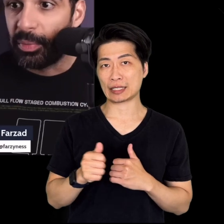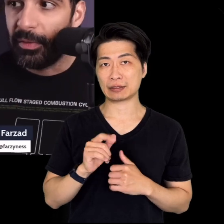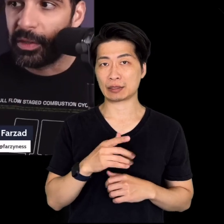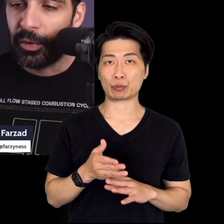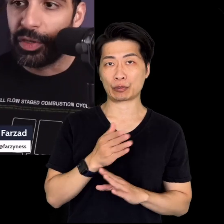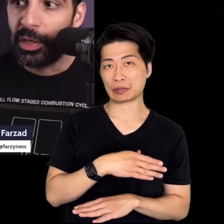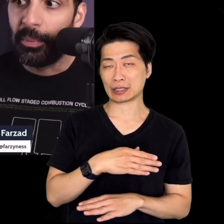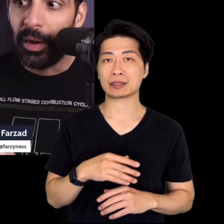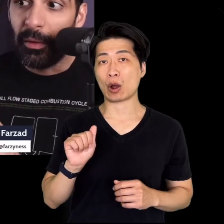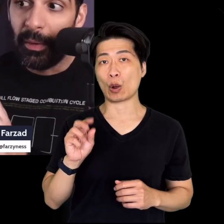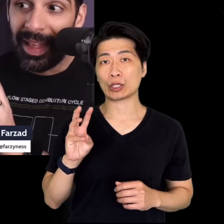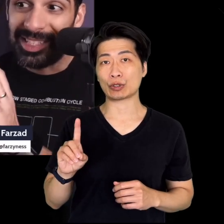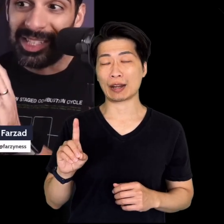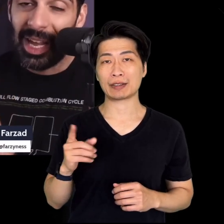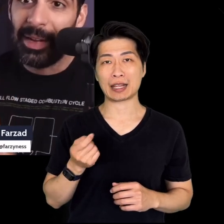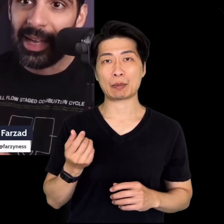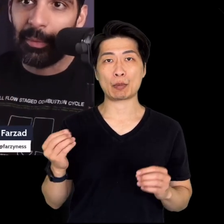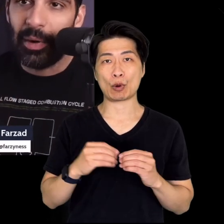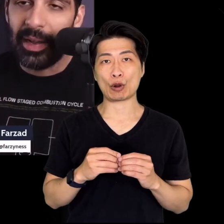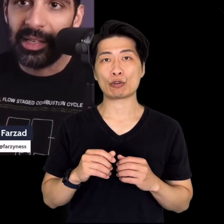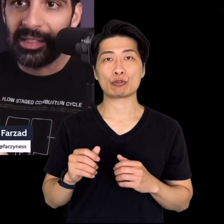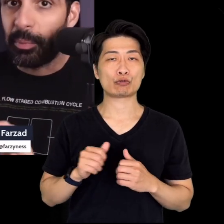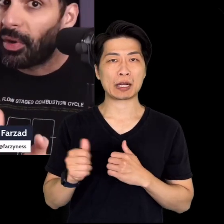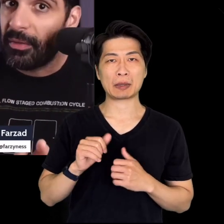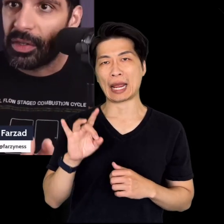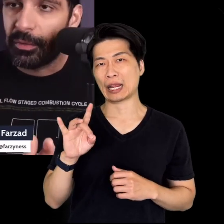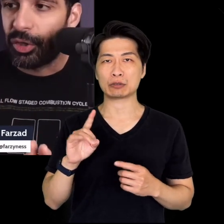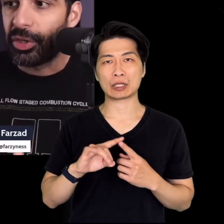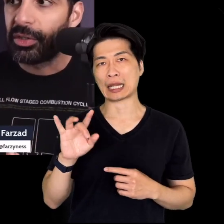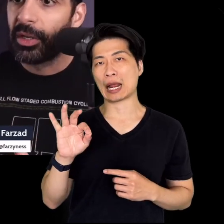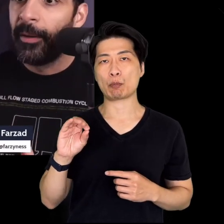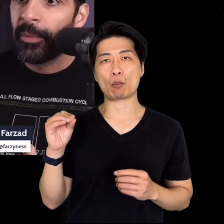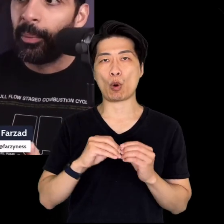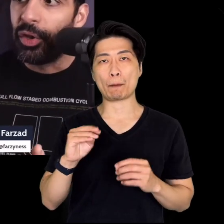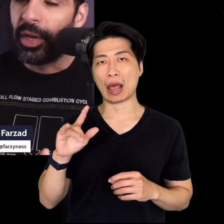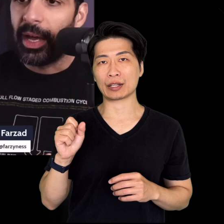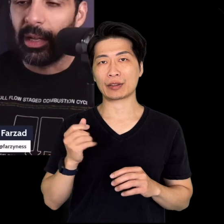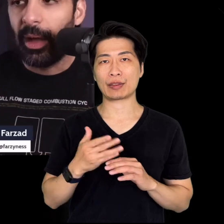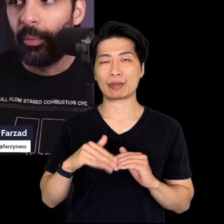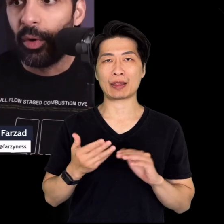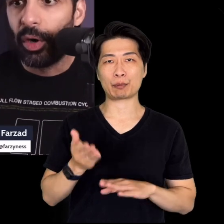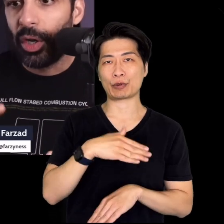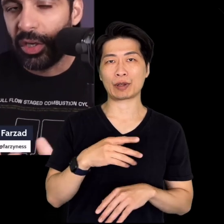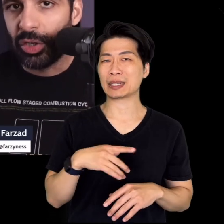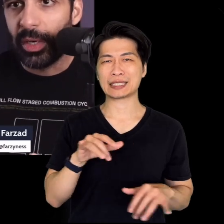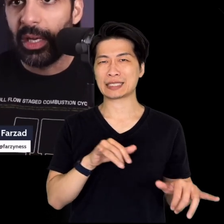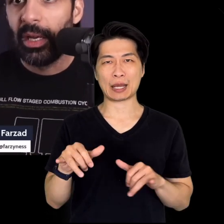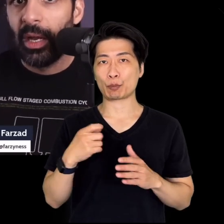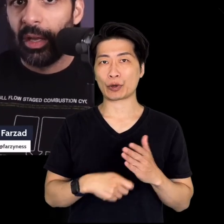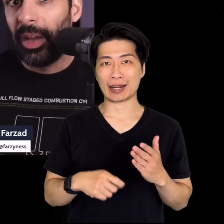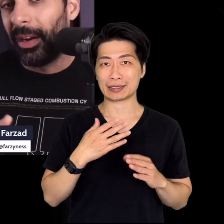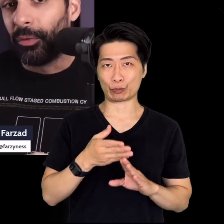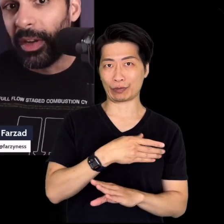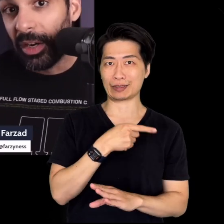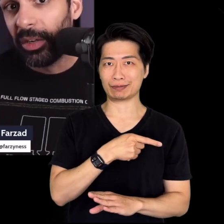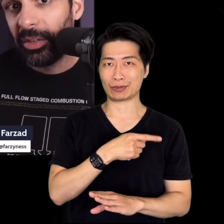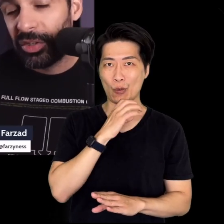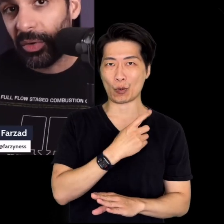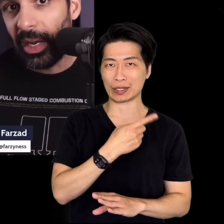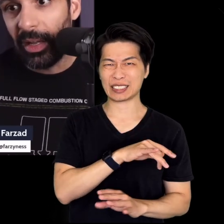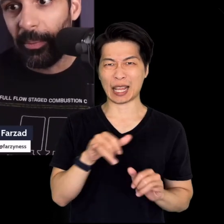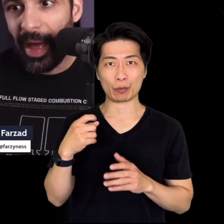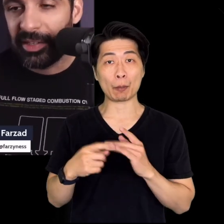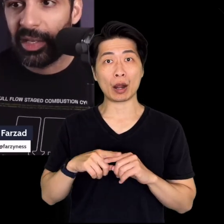range than the previous version, but it's the same exact price as the previous versions, but you get a lot more luxury. You get a